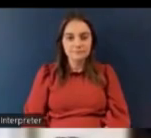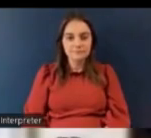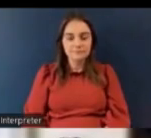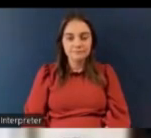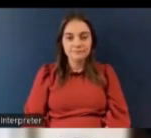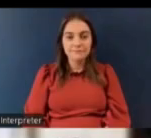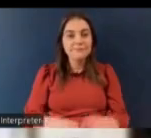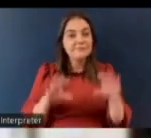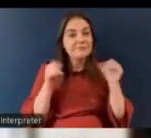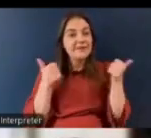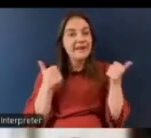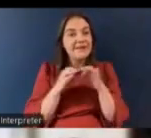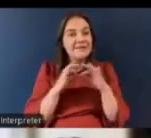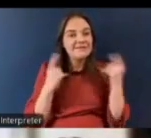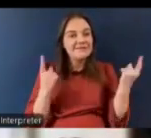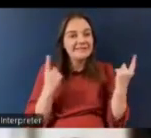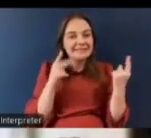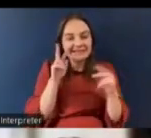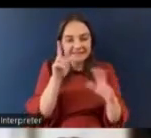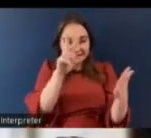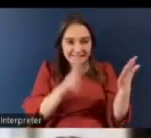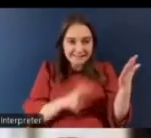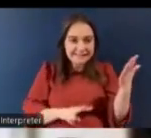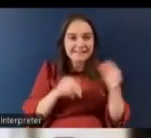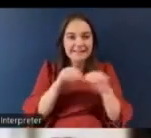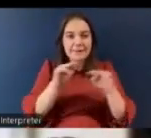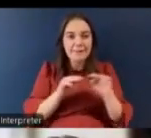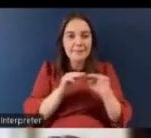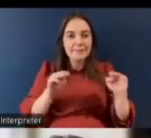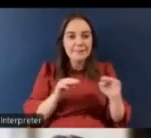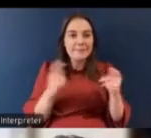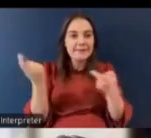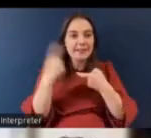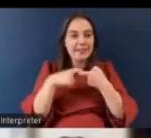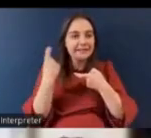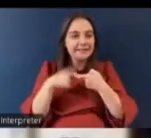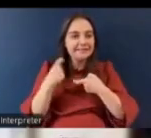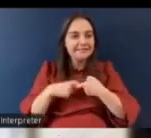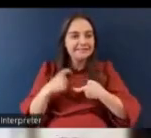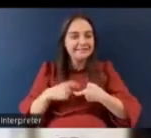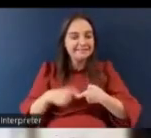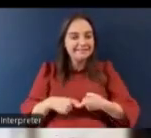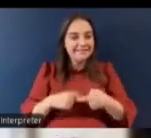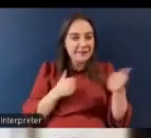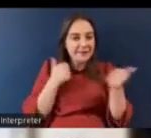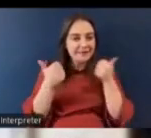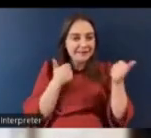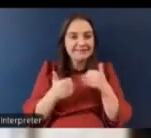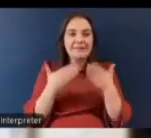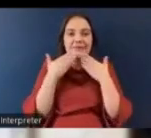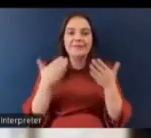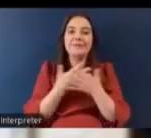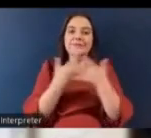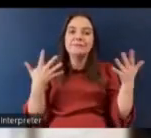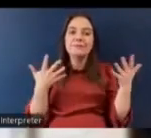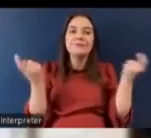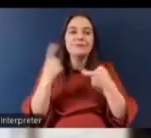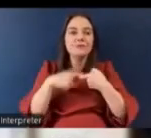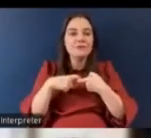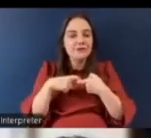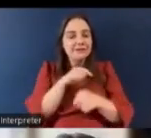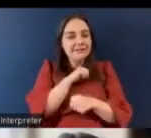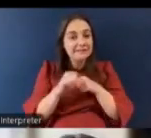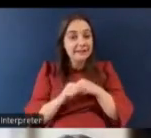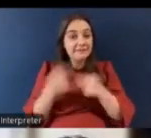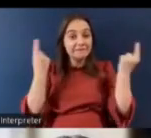Hello, everyone. I can see some people are still trickling in, but thank you very much for coming to our